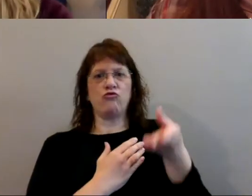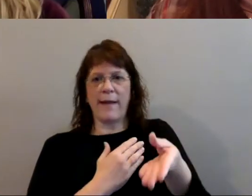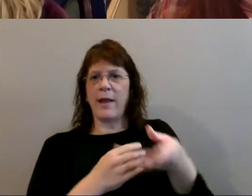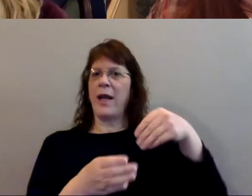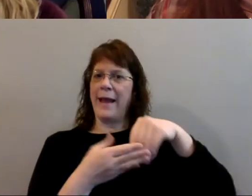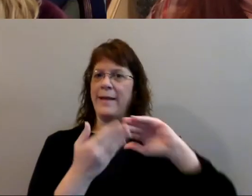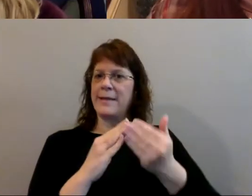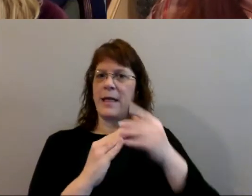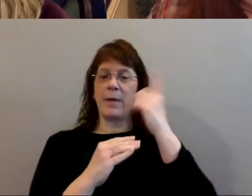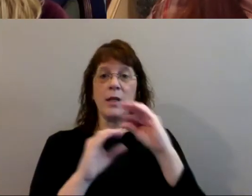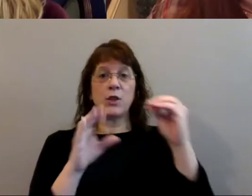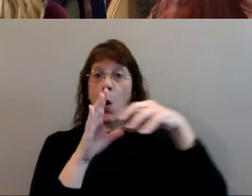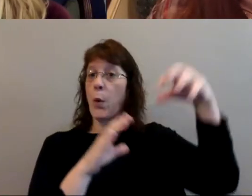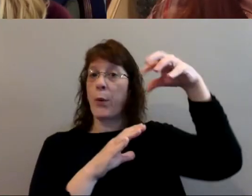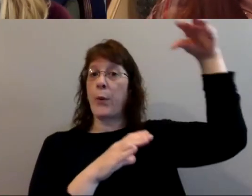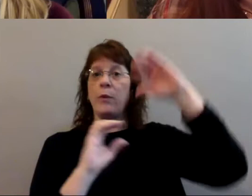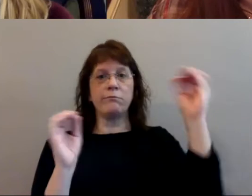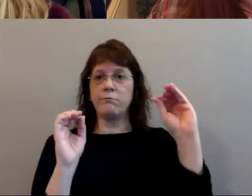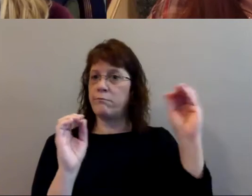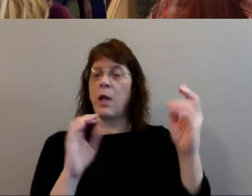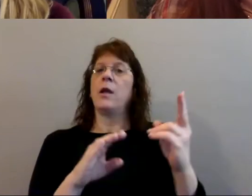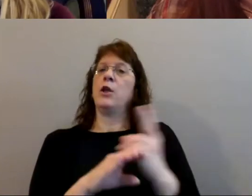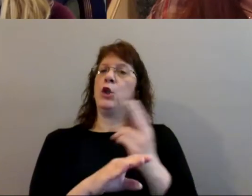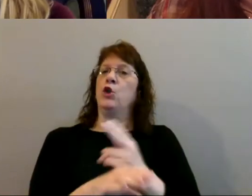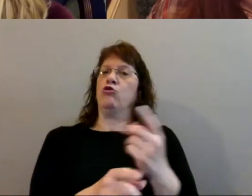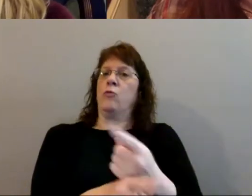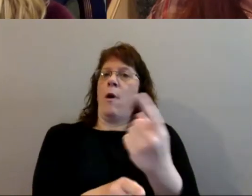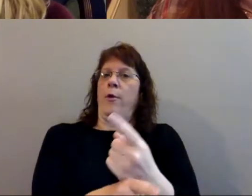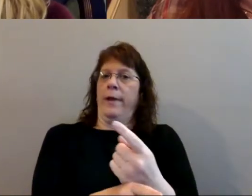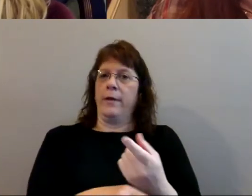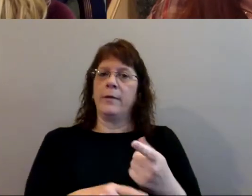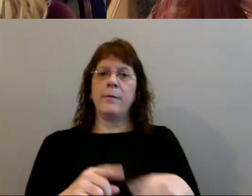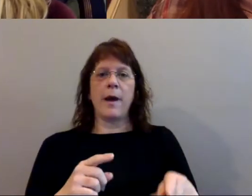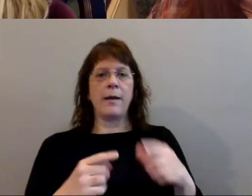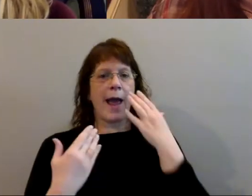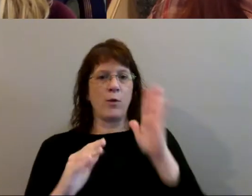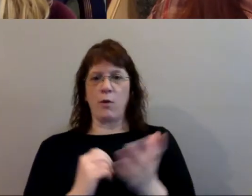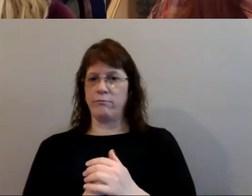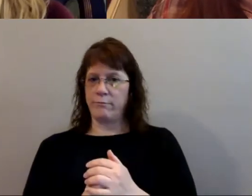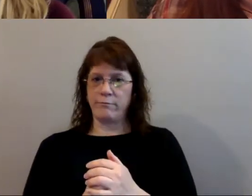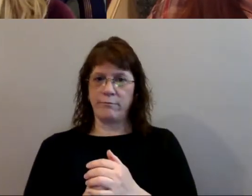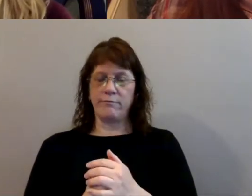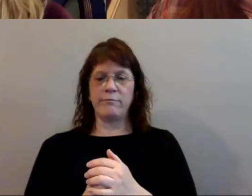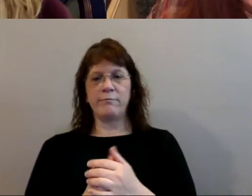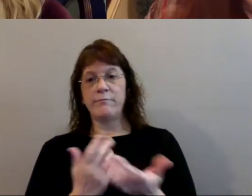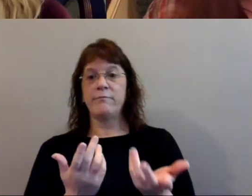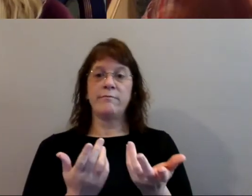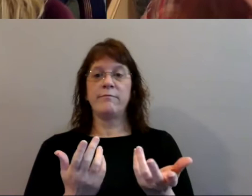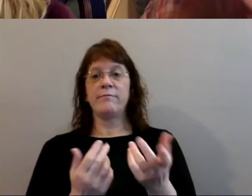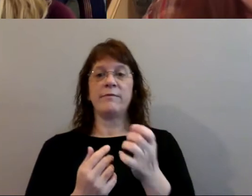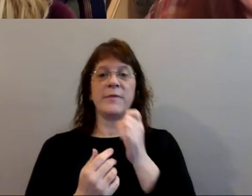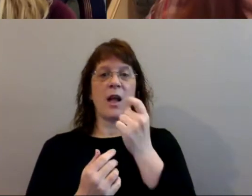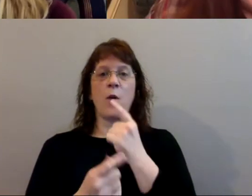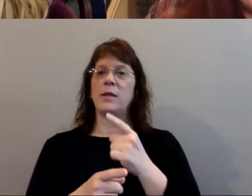not like emitting it. It's actually being used properly, but I don't know. It's not It always. takes a lot